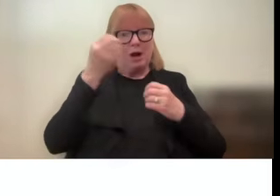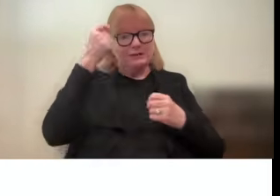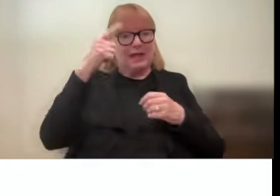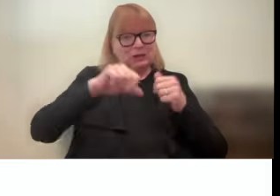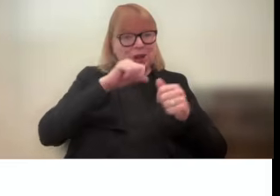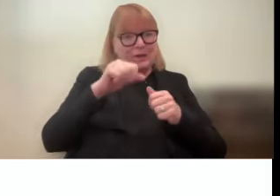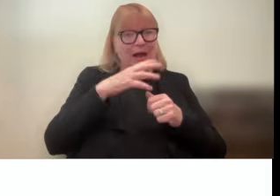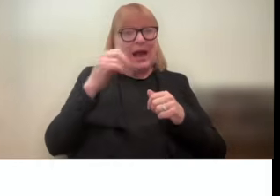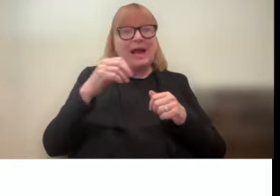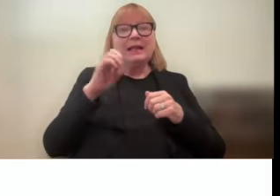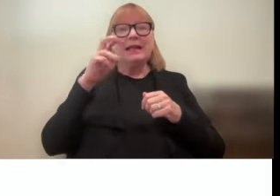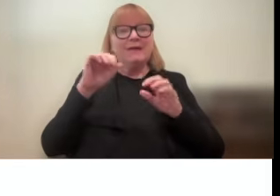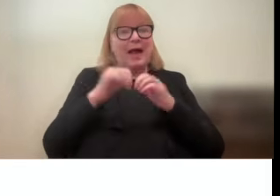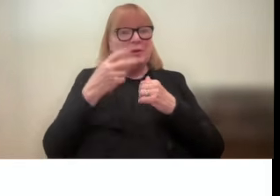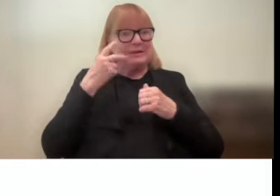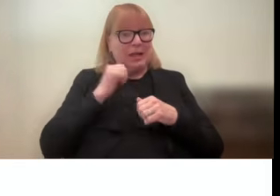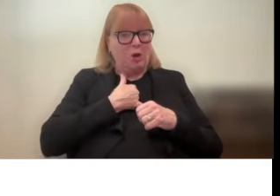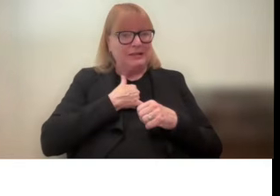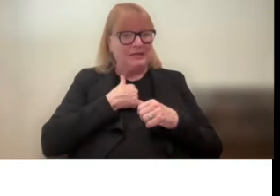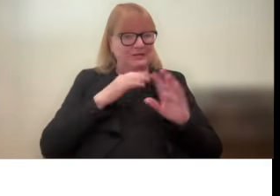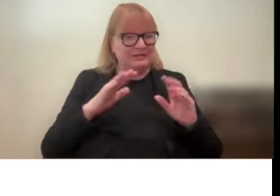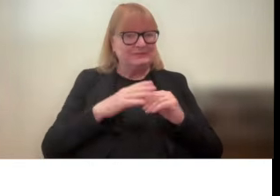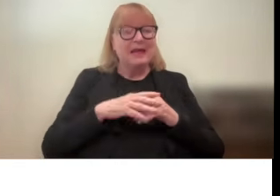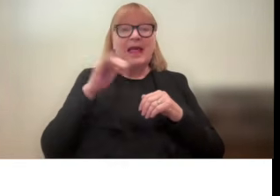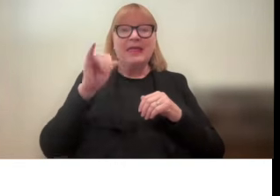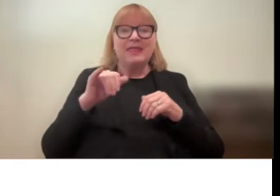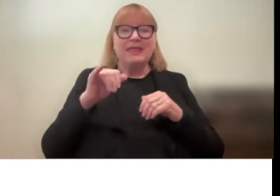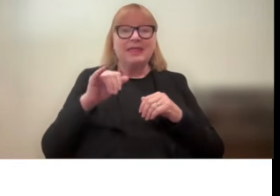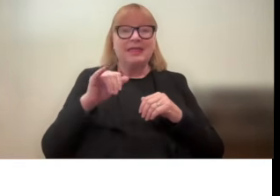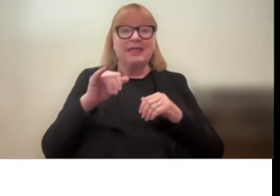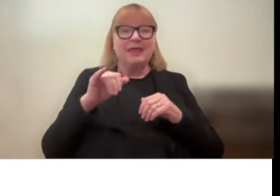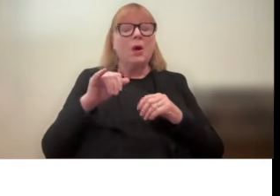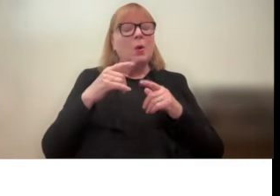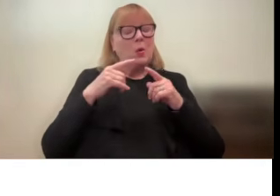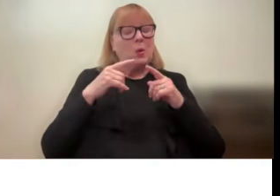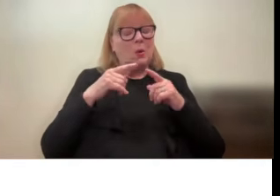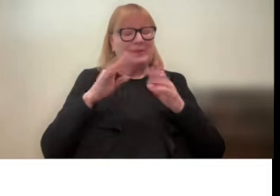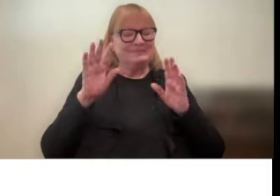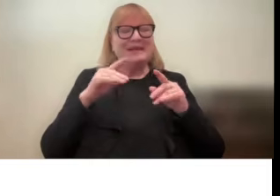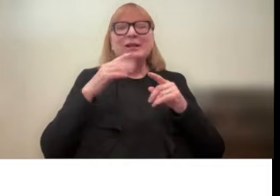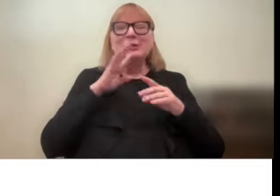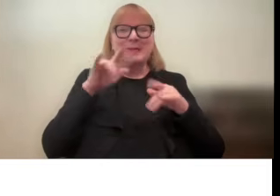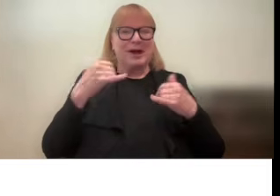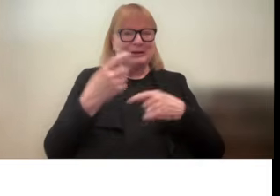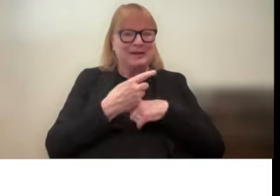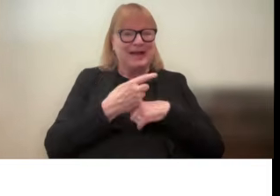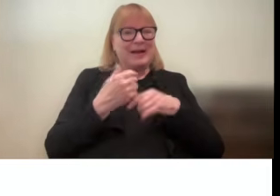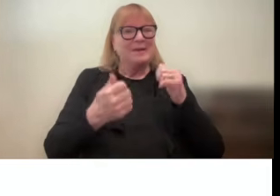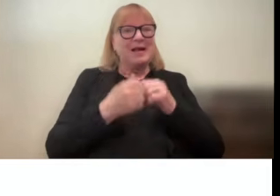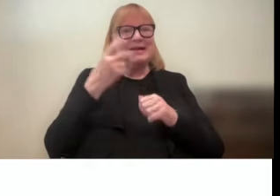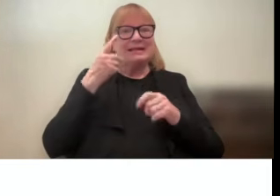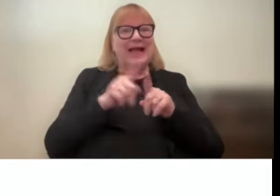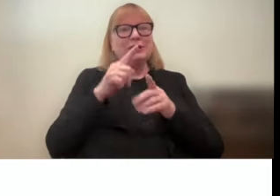each other, and even how we see ourselves. This while what we talk about today is mainly seen